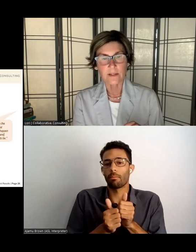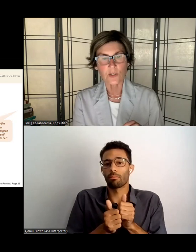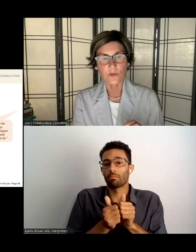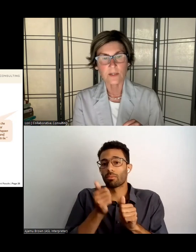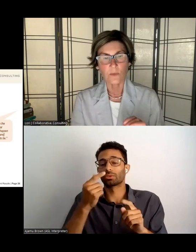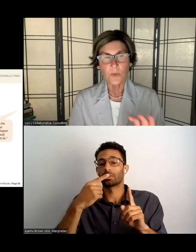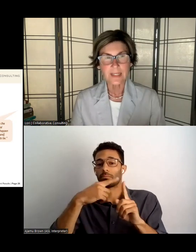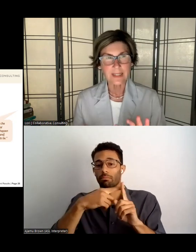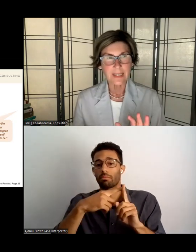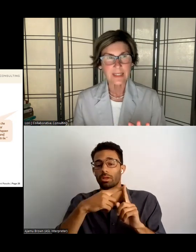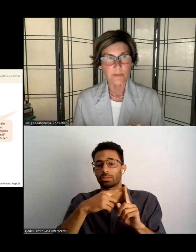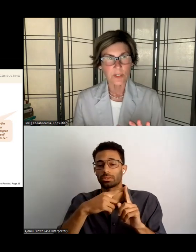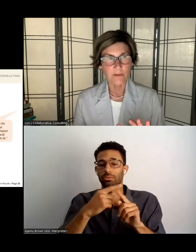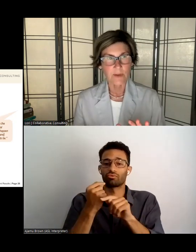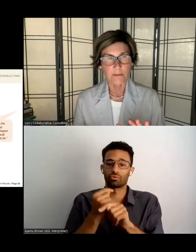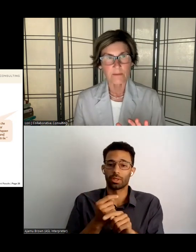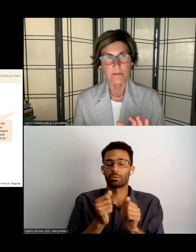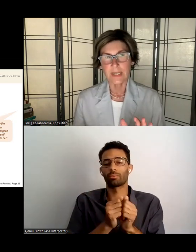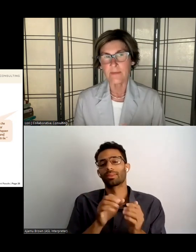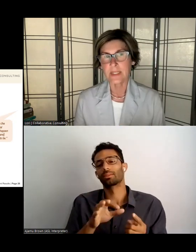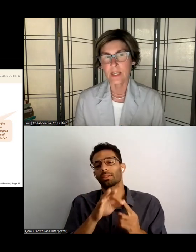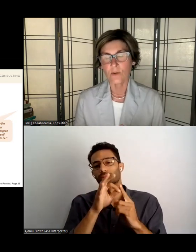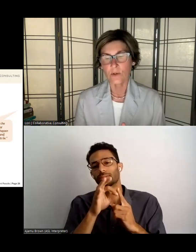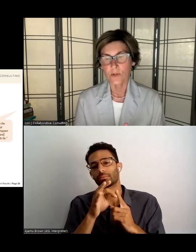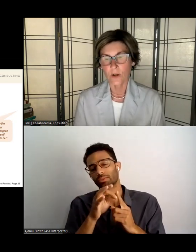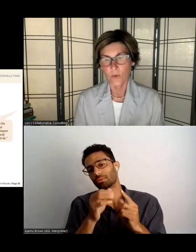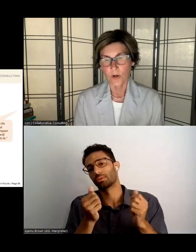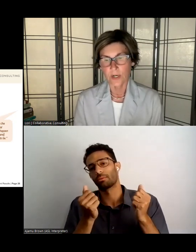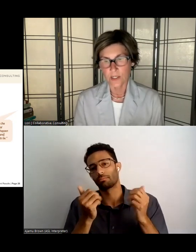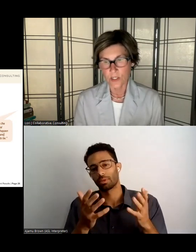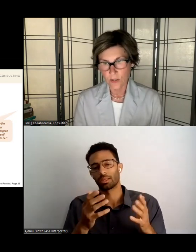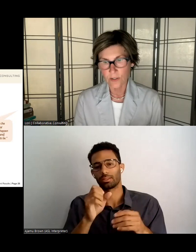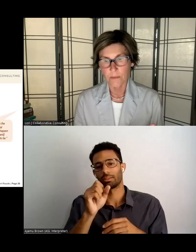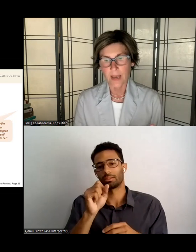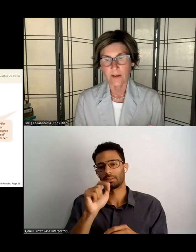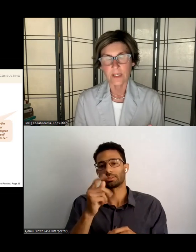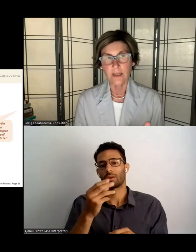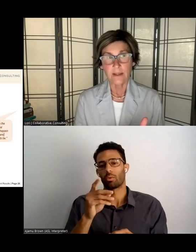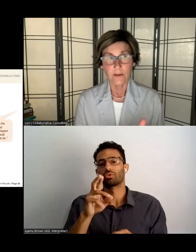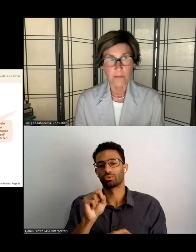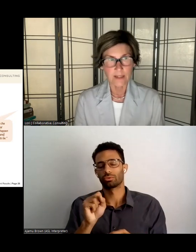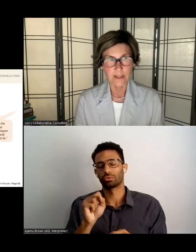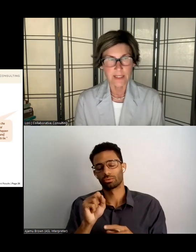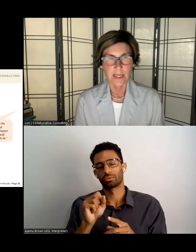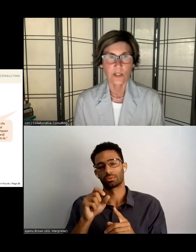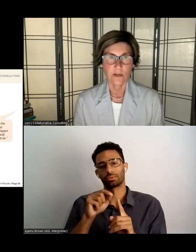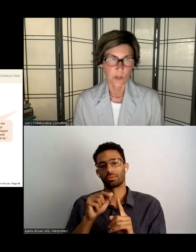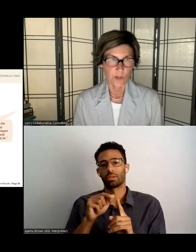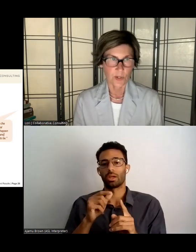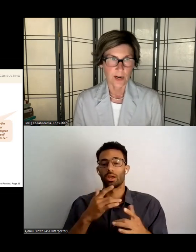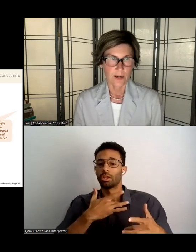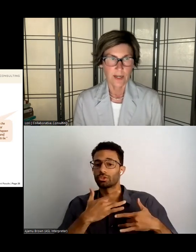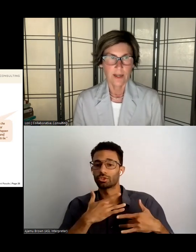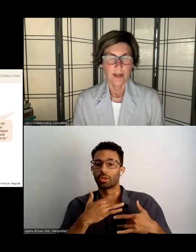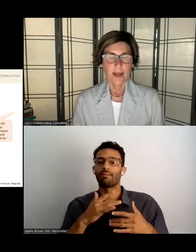positive around this trend, with the exception of many of the stakeholders were concerned about the medicalization of